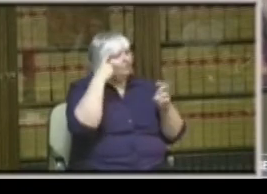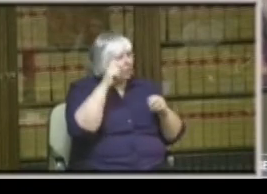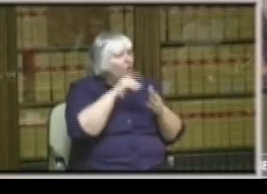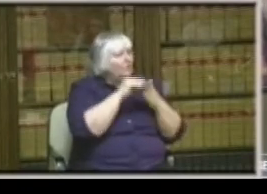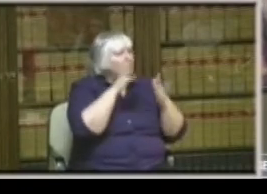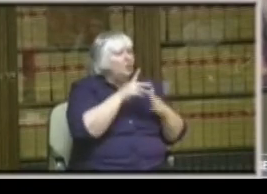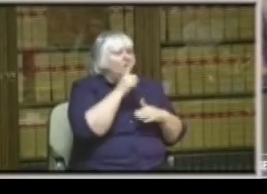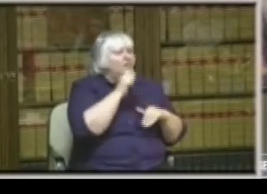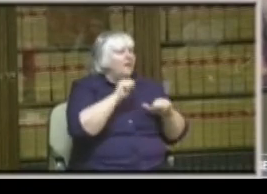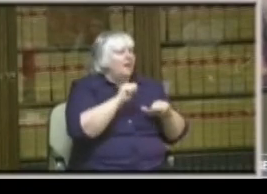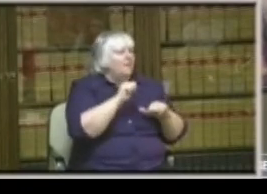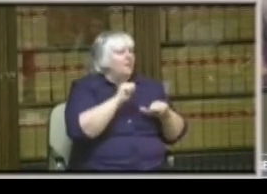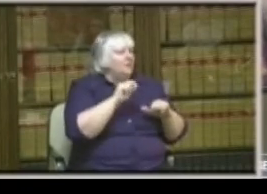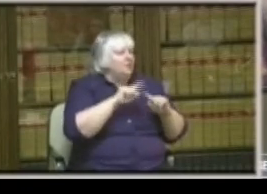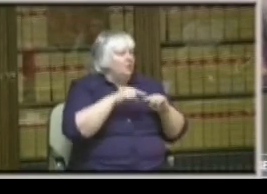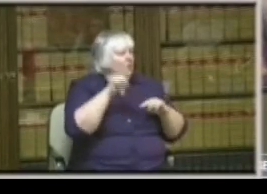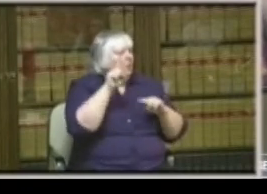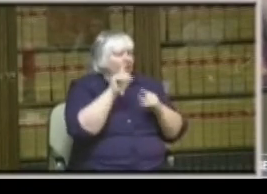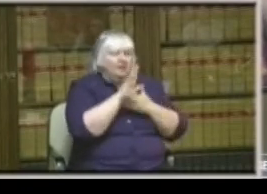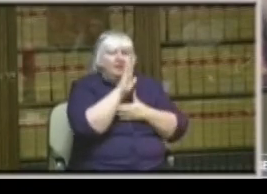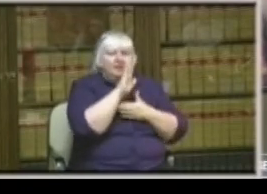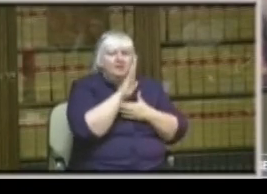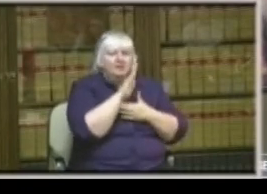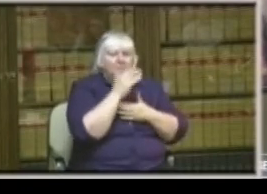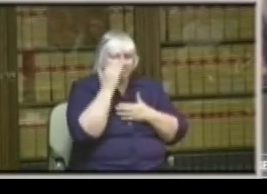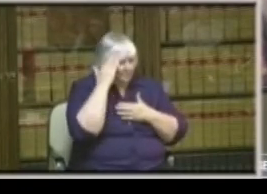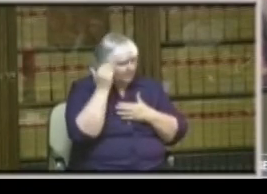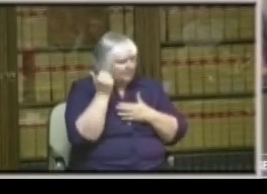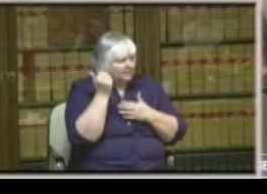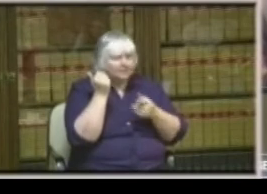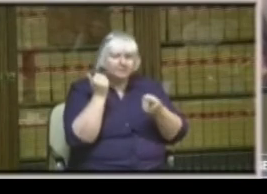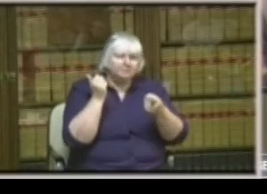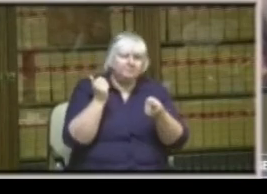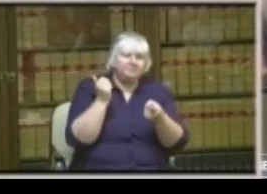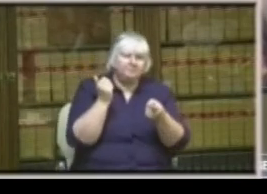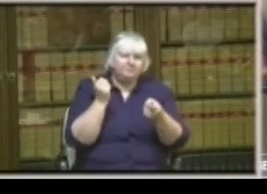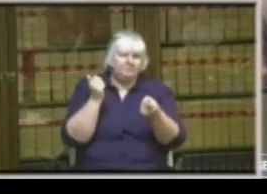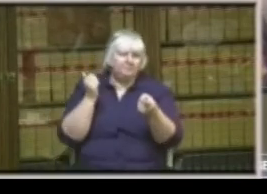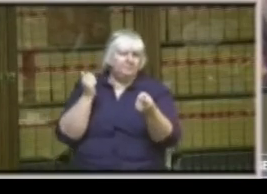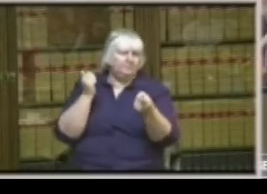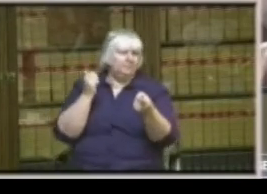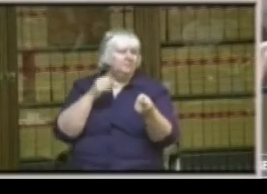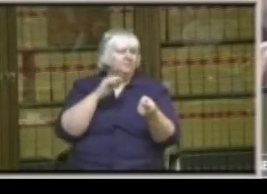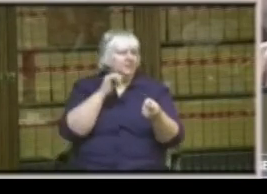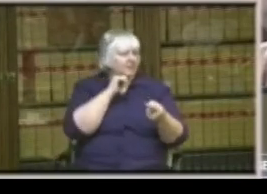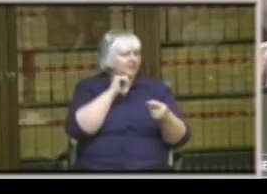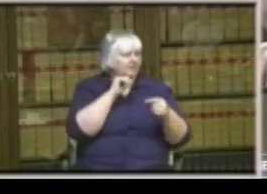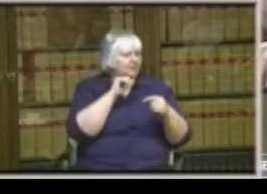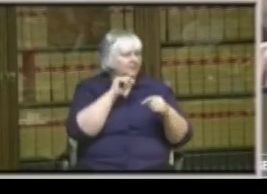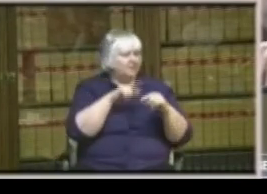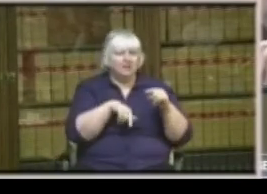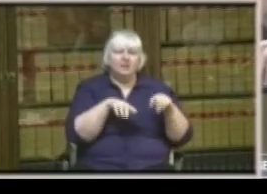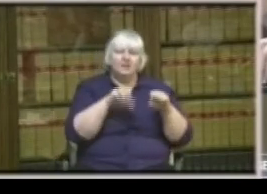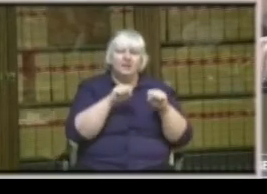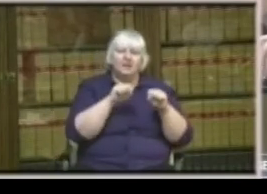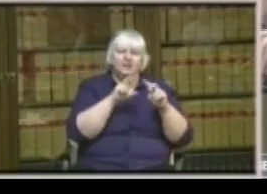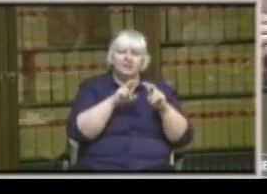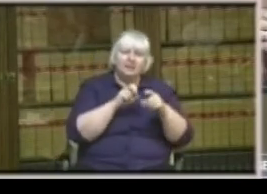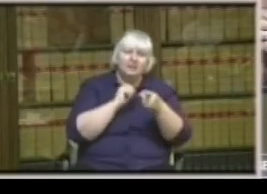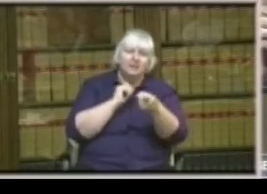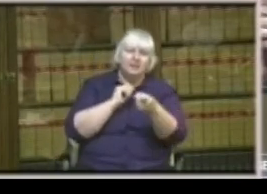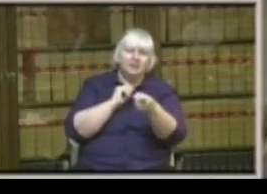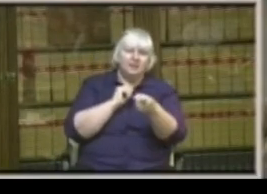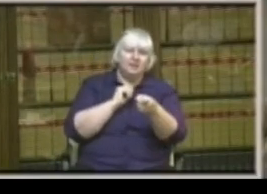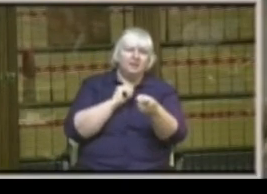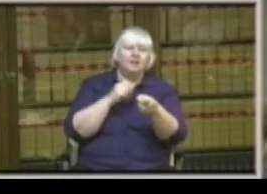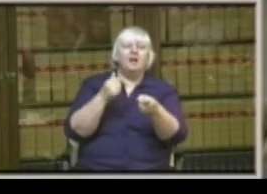the students who were not able to go to college because they were not able to take their assessment in ASL for reading. Representative Fagan.